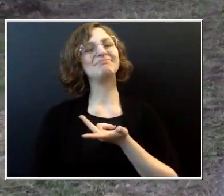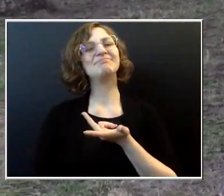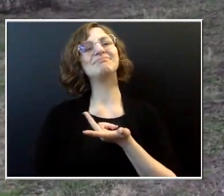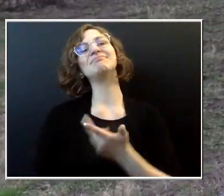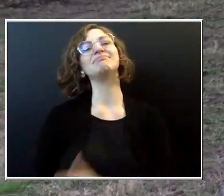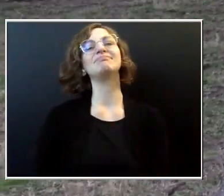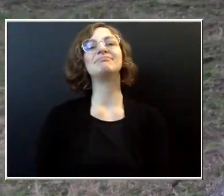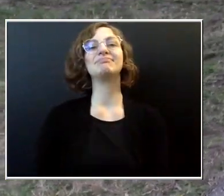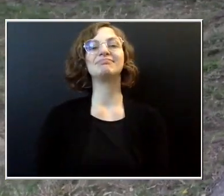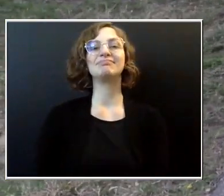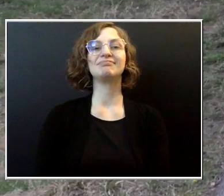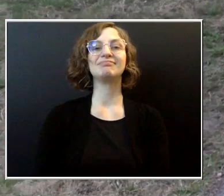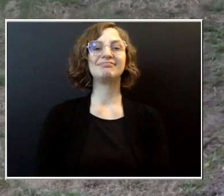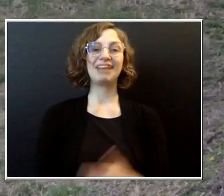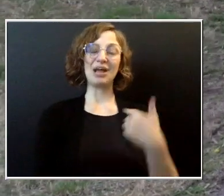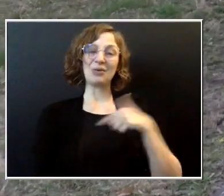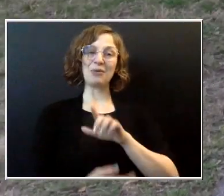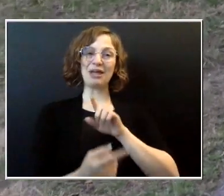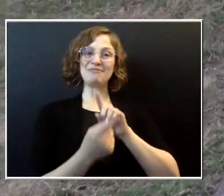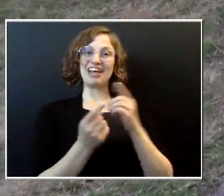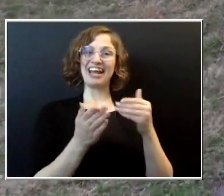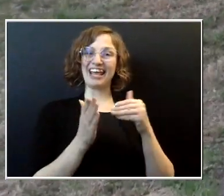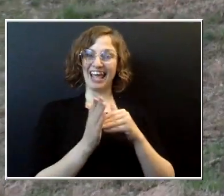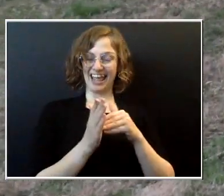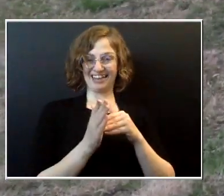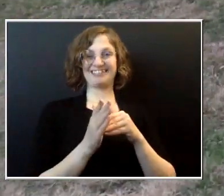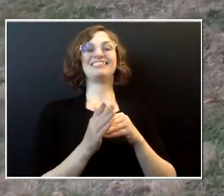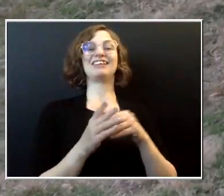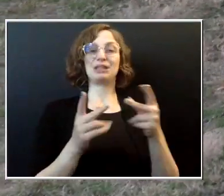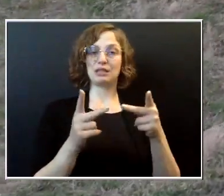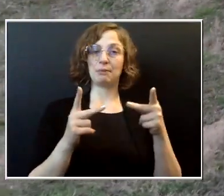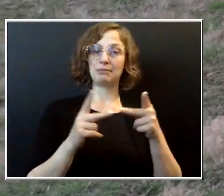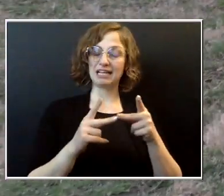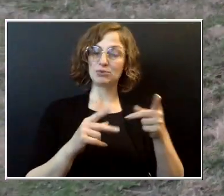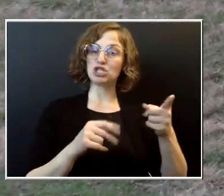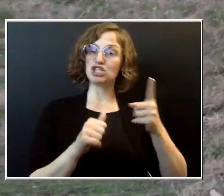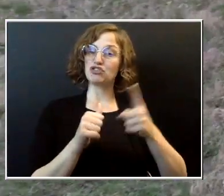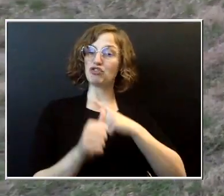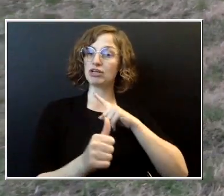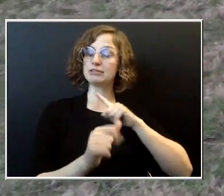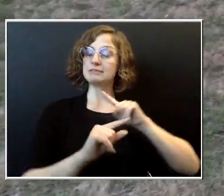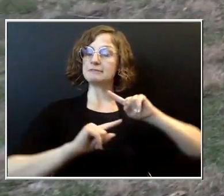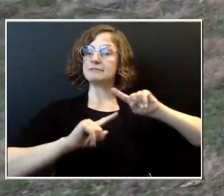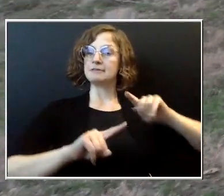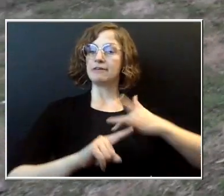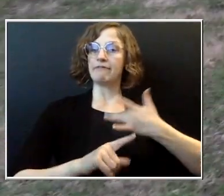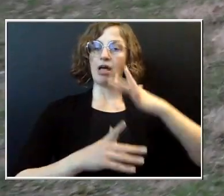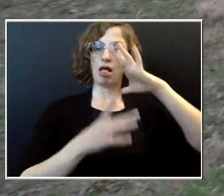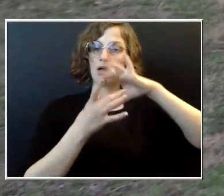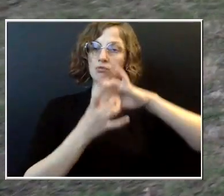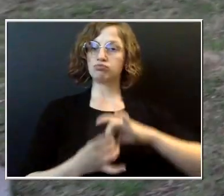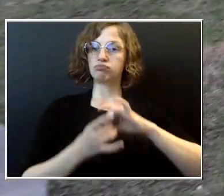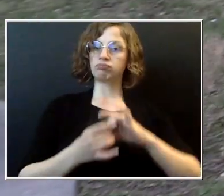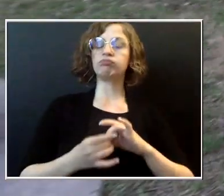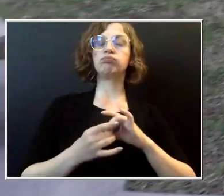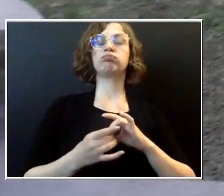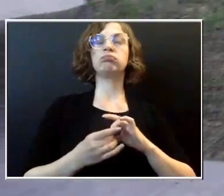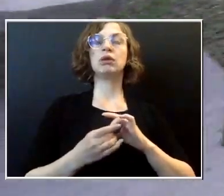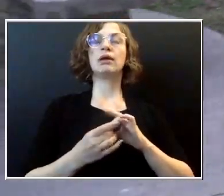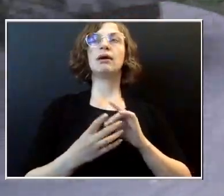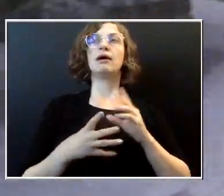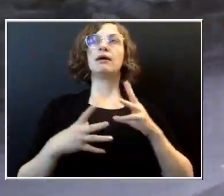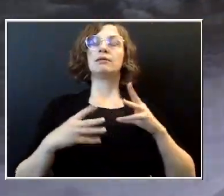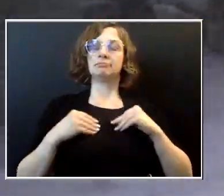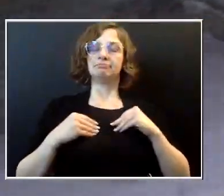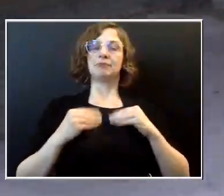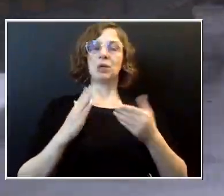we met her here at the place where she first came to get grounded and grasp her new diagnosis, only this time with